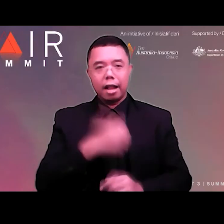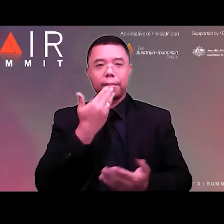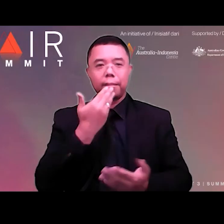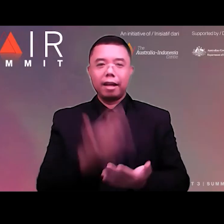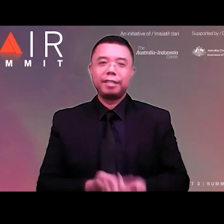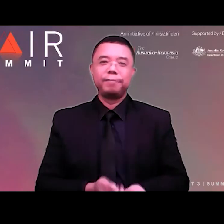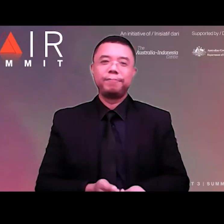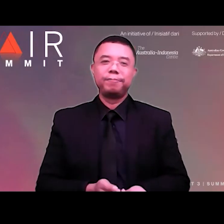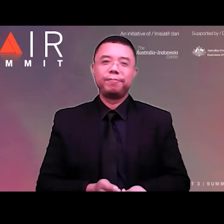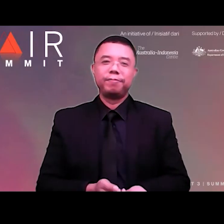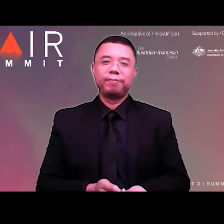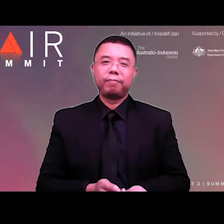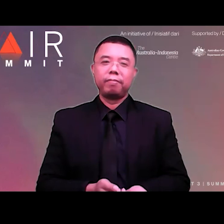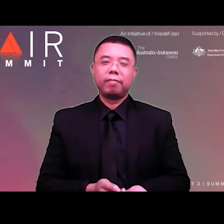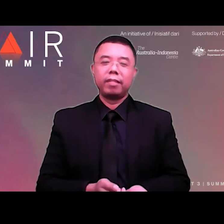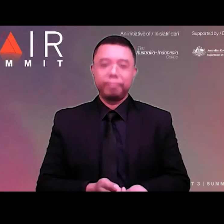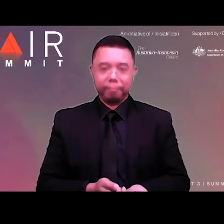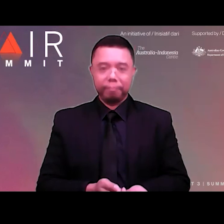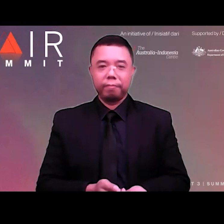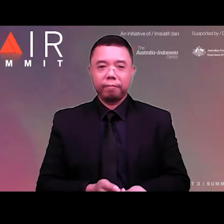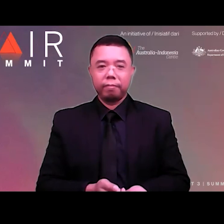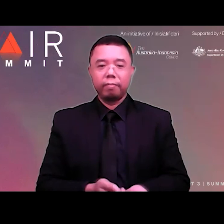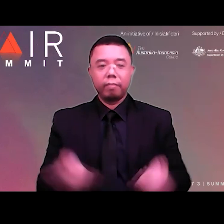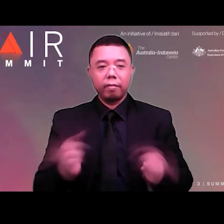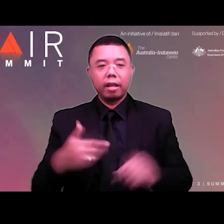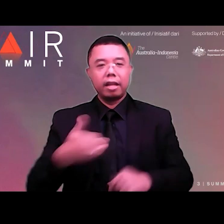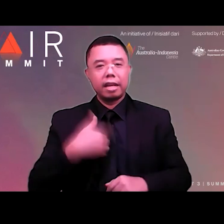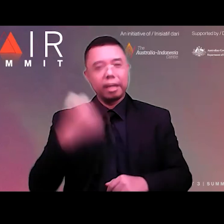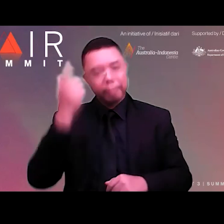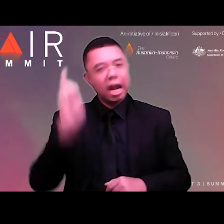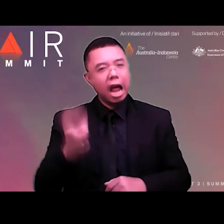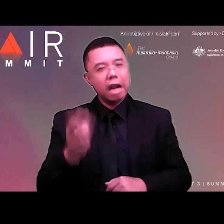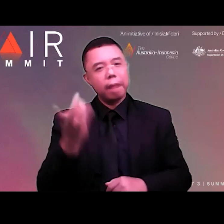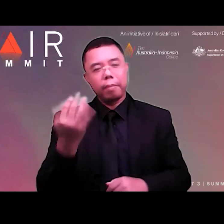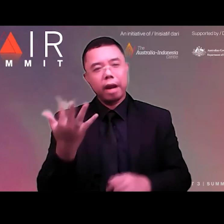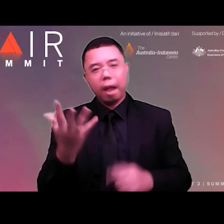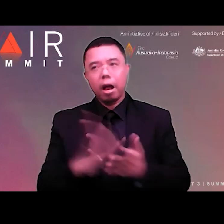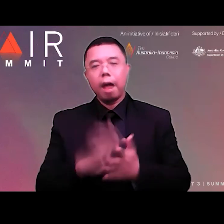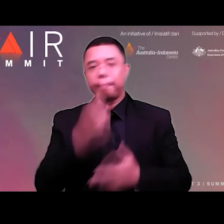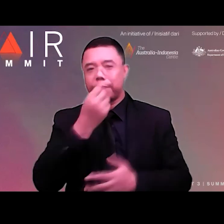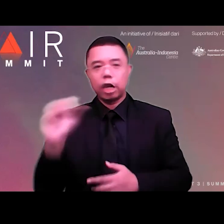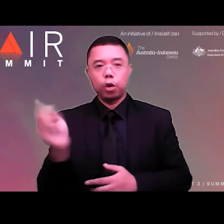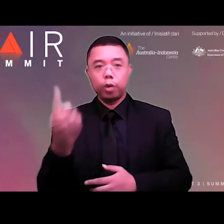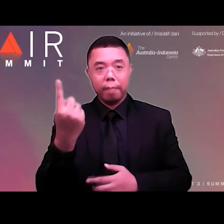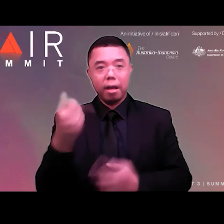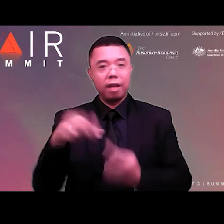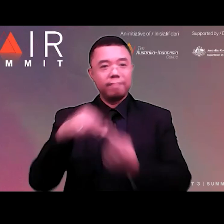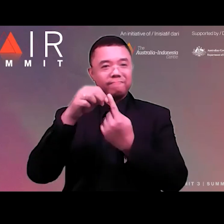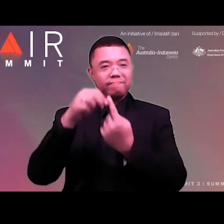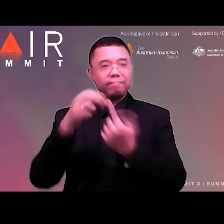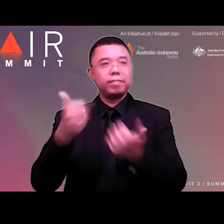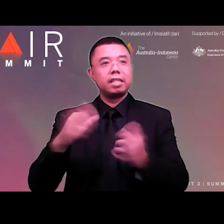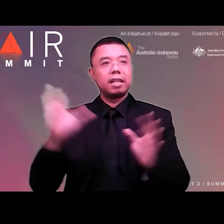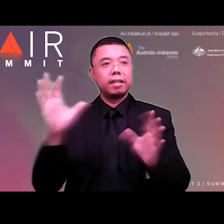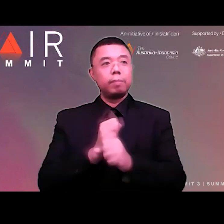So I think there's a few key messages that one can draw from this. First, of course, the context